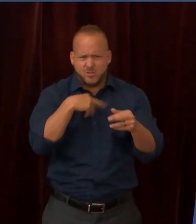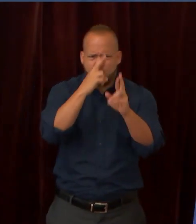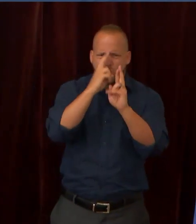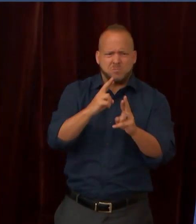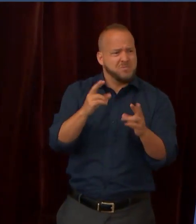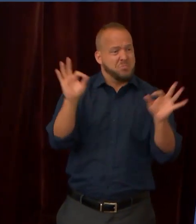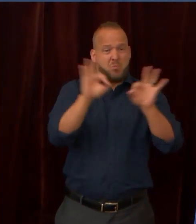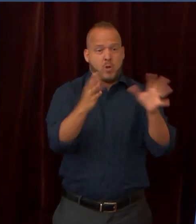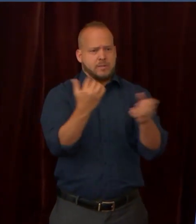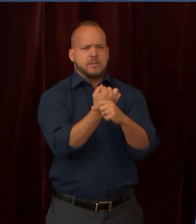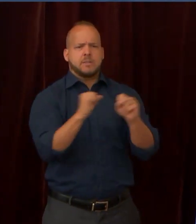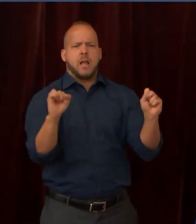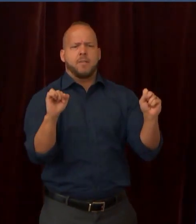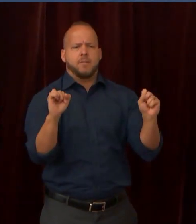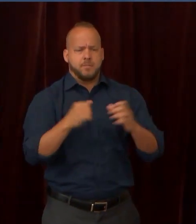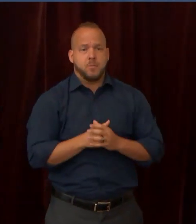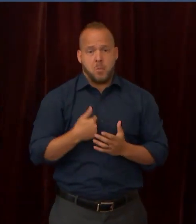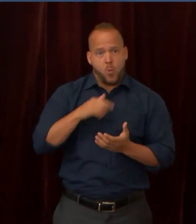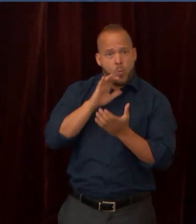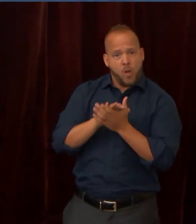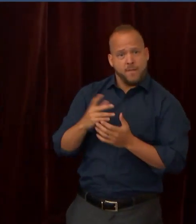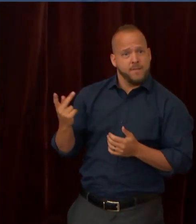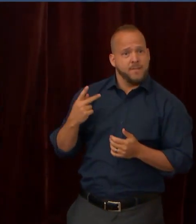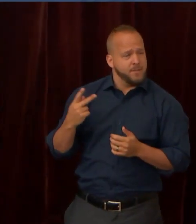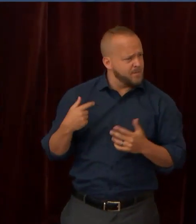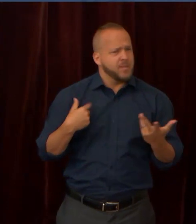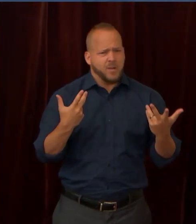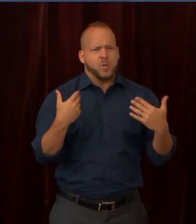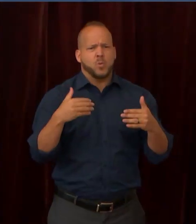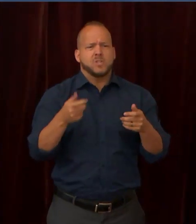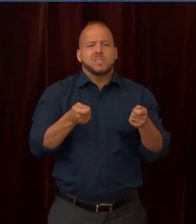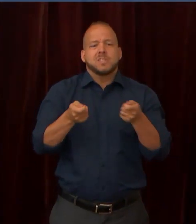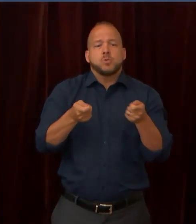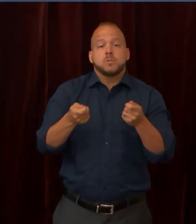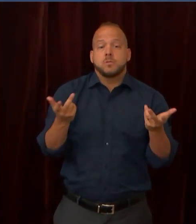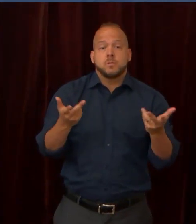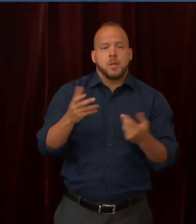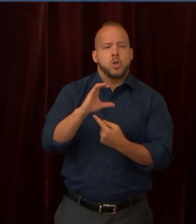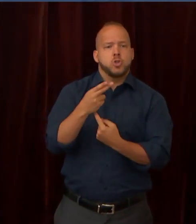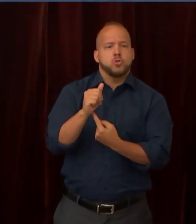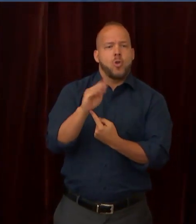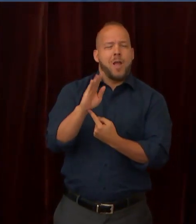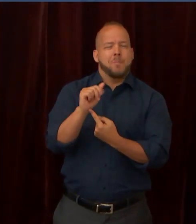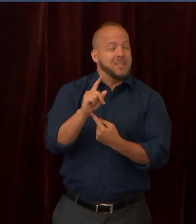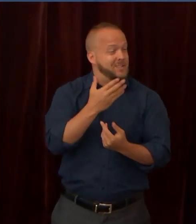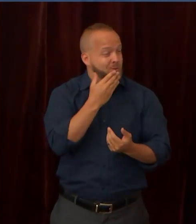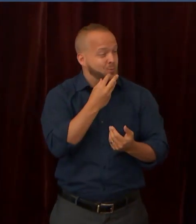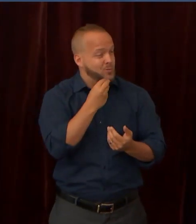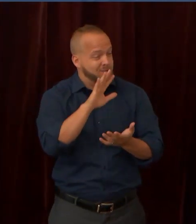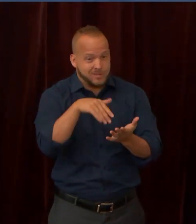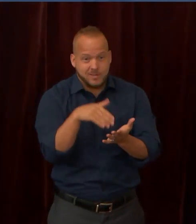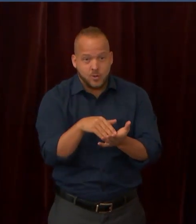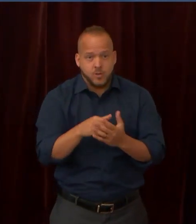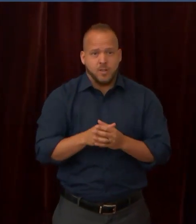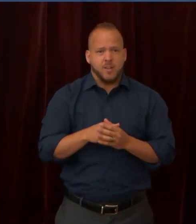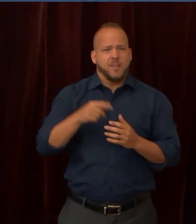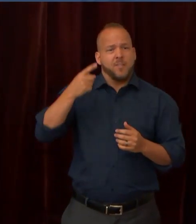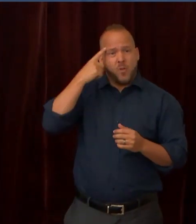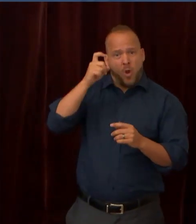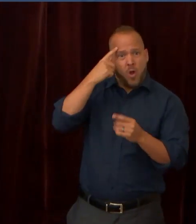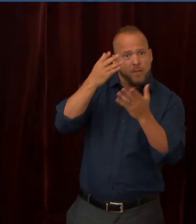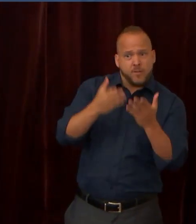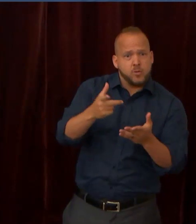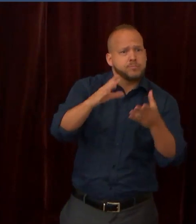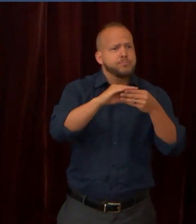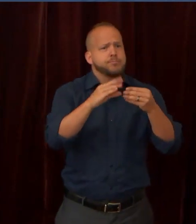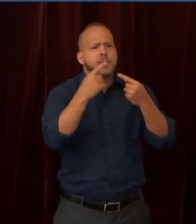blessed to co-direct the Chabad Jewish Center in the Olympia area, and we serve as the representatives of Chabad Lubavitch here in the state capitol. And your announcement today brings us great joy, as it